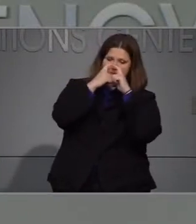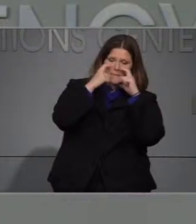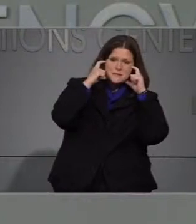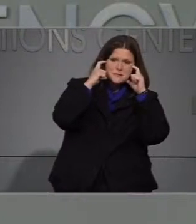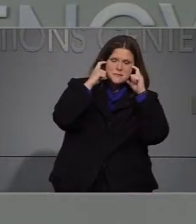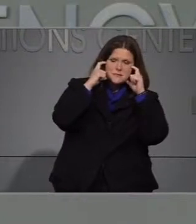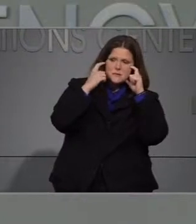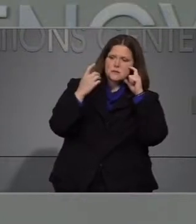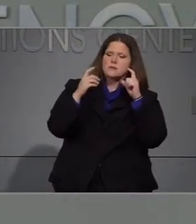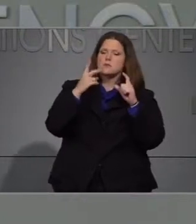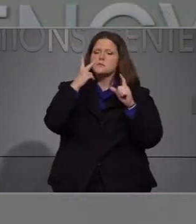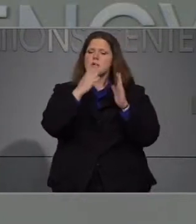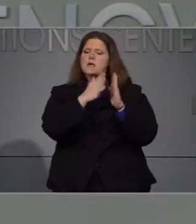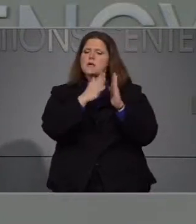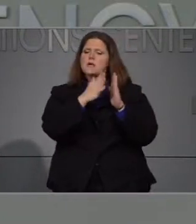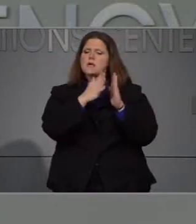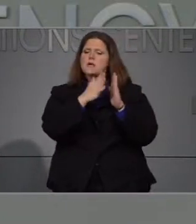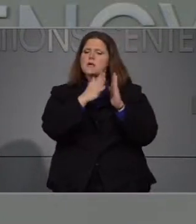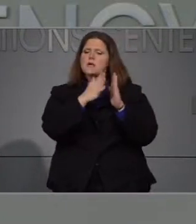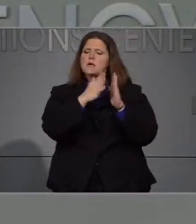What should we be looking for?